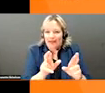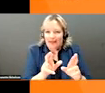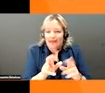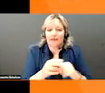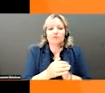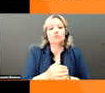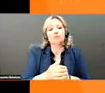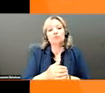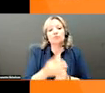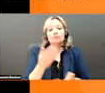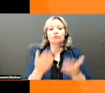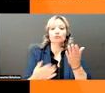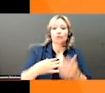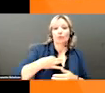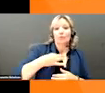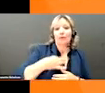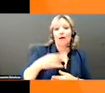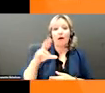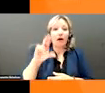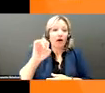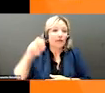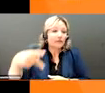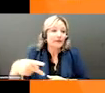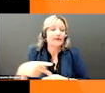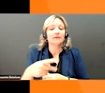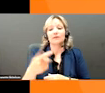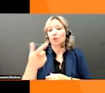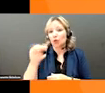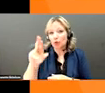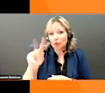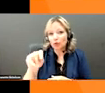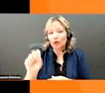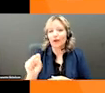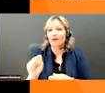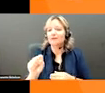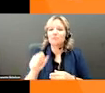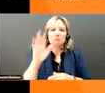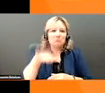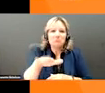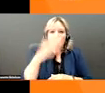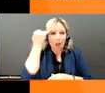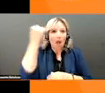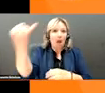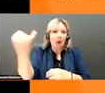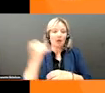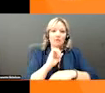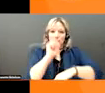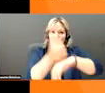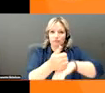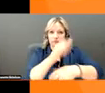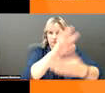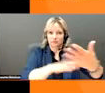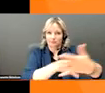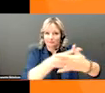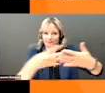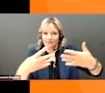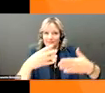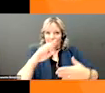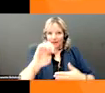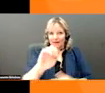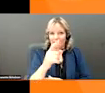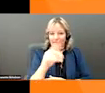Excel spreadsheet, a database of what you applied for, when, if you had a contact there,